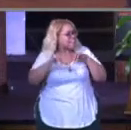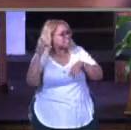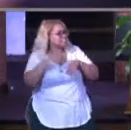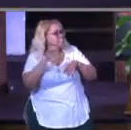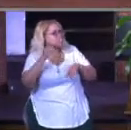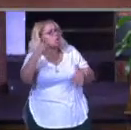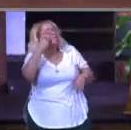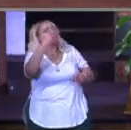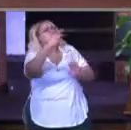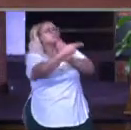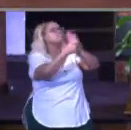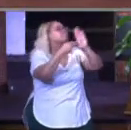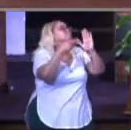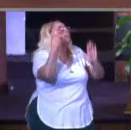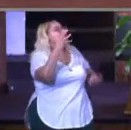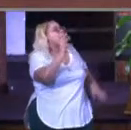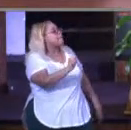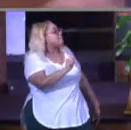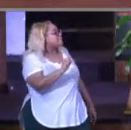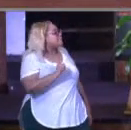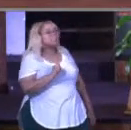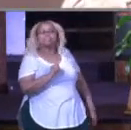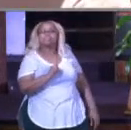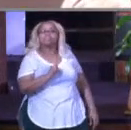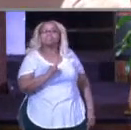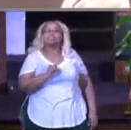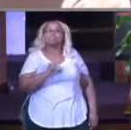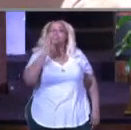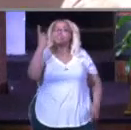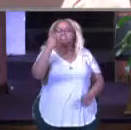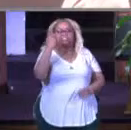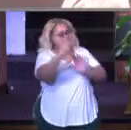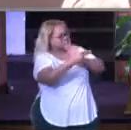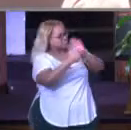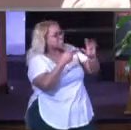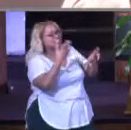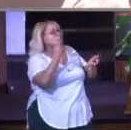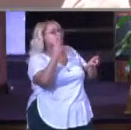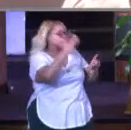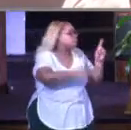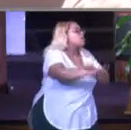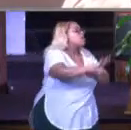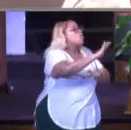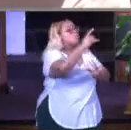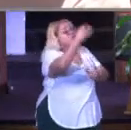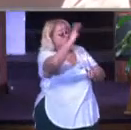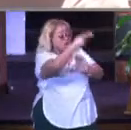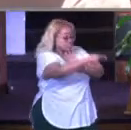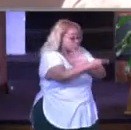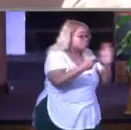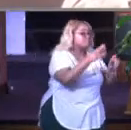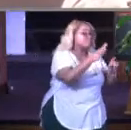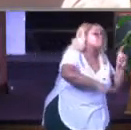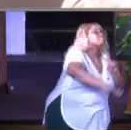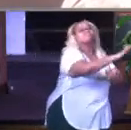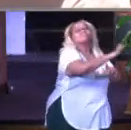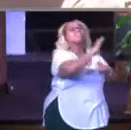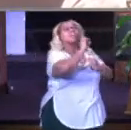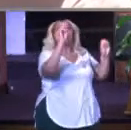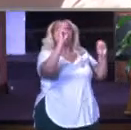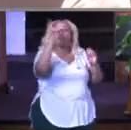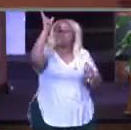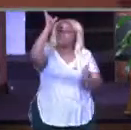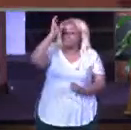Job because you have sealed him. You put something around, and when God seals you, there is